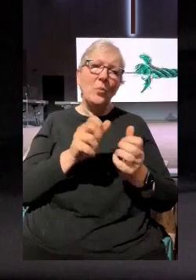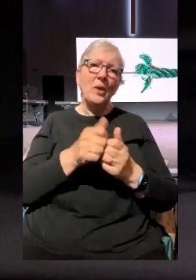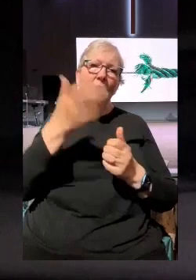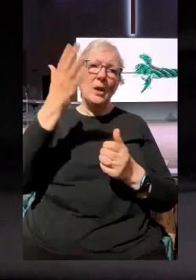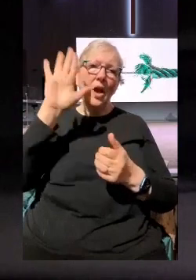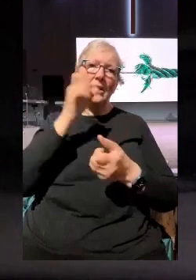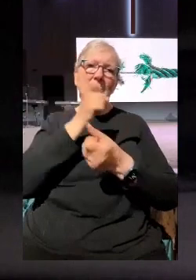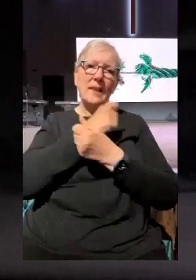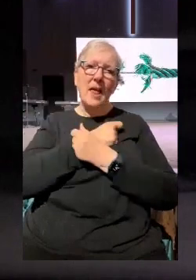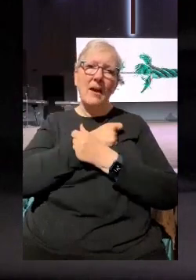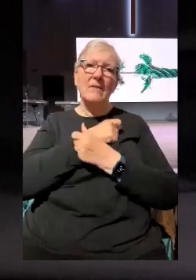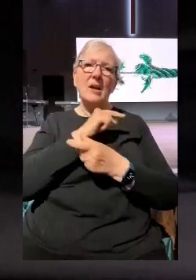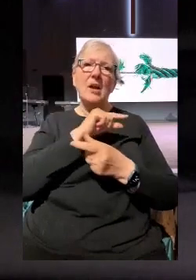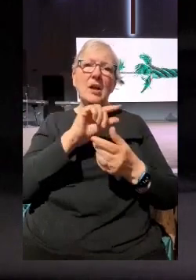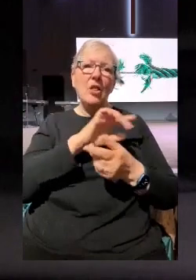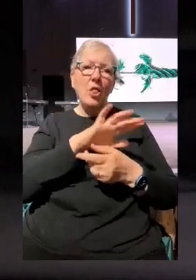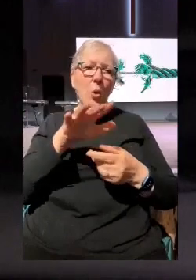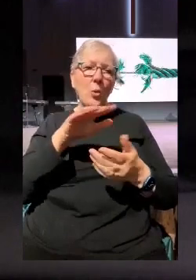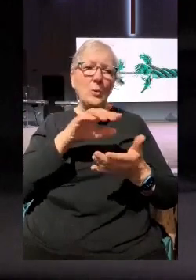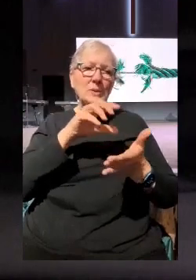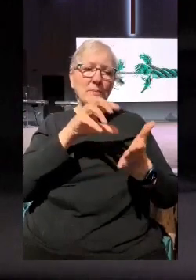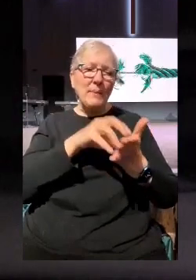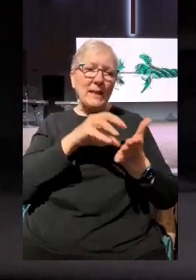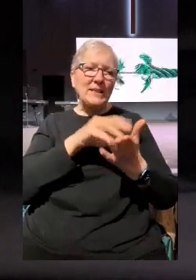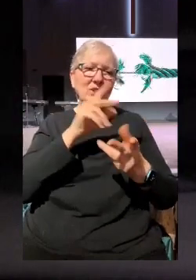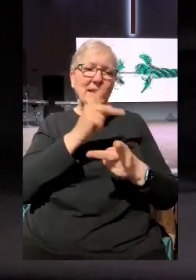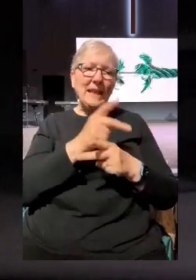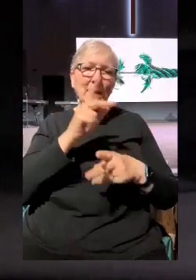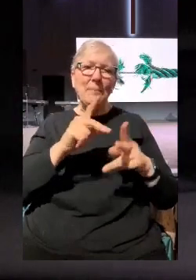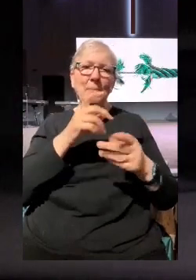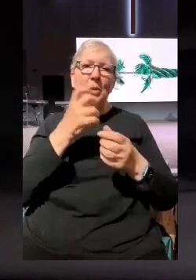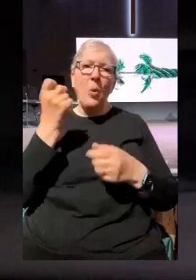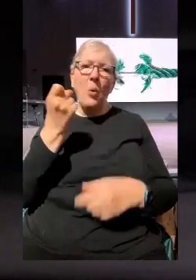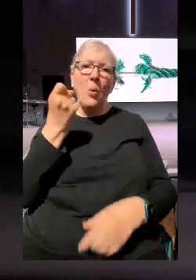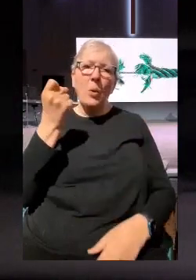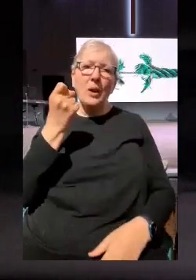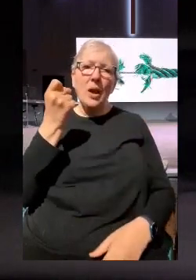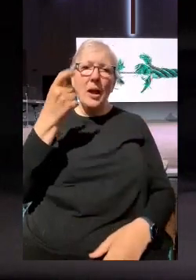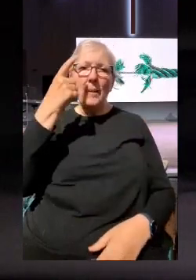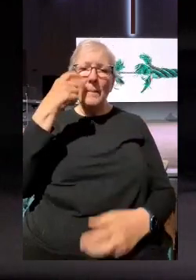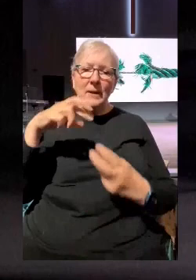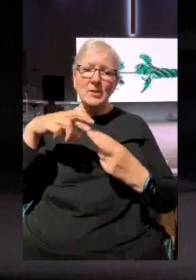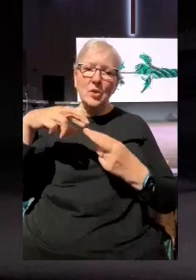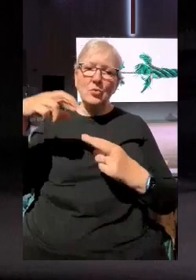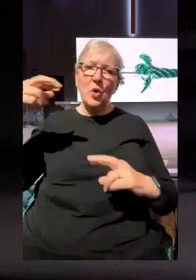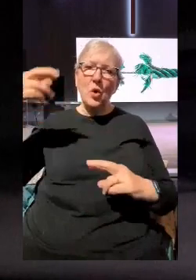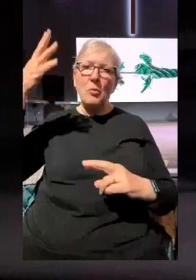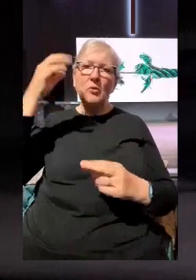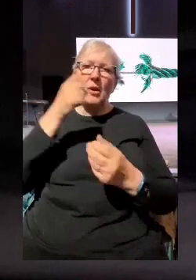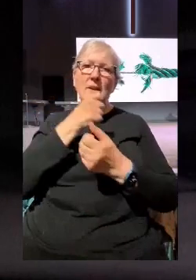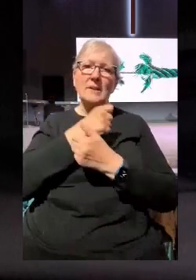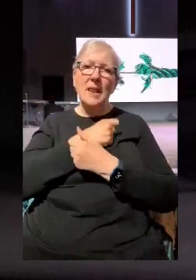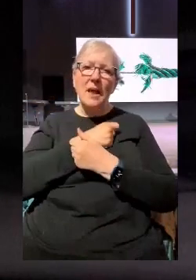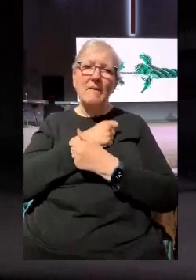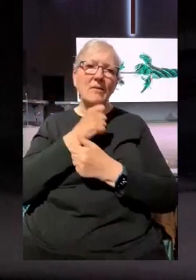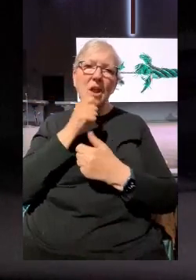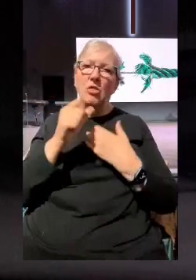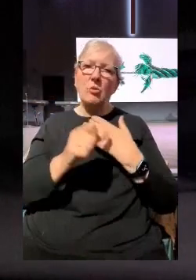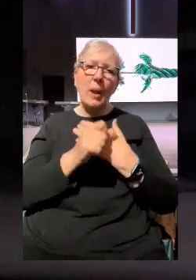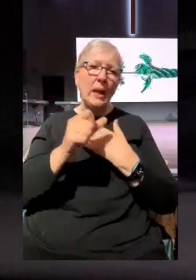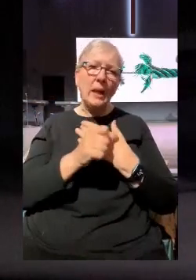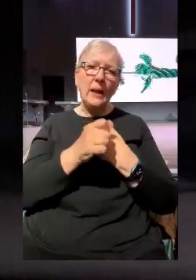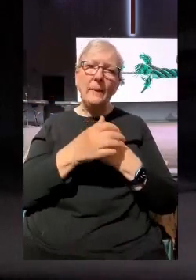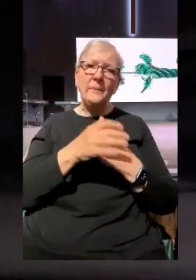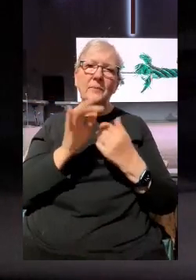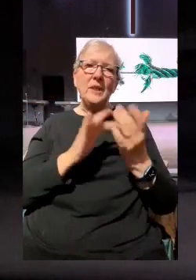those passages that keep people holding on, because the rope of God's love does not fray. Jesus does not,